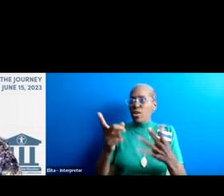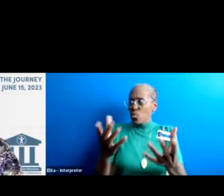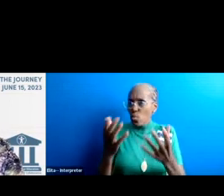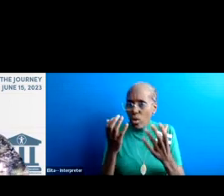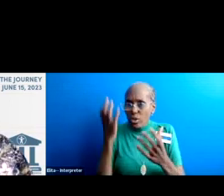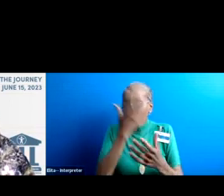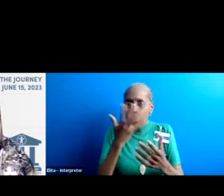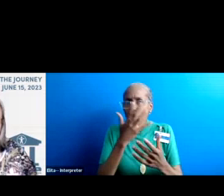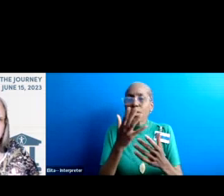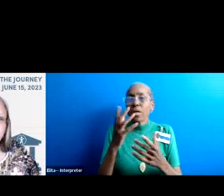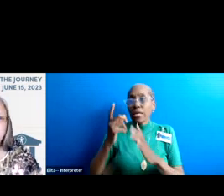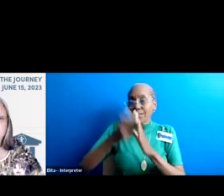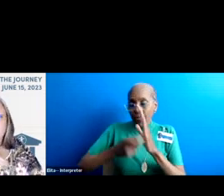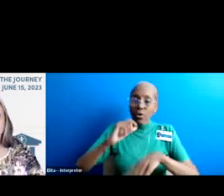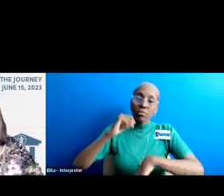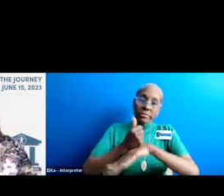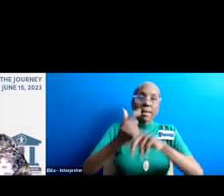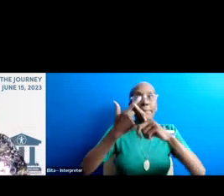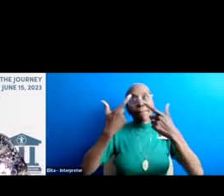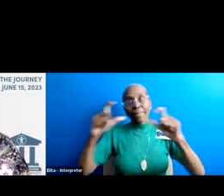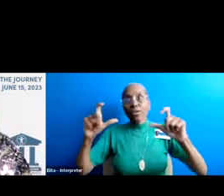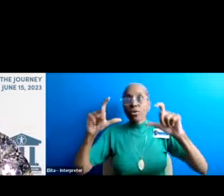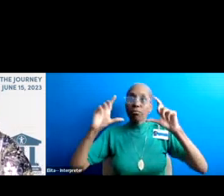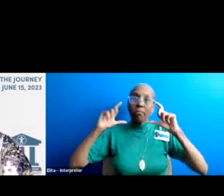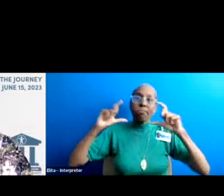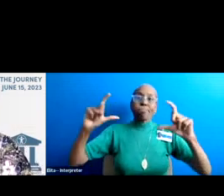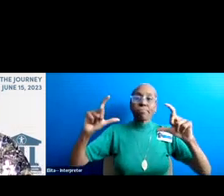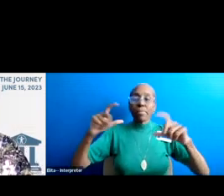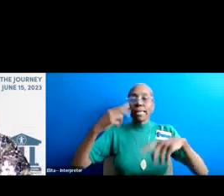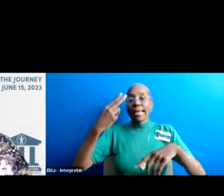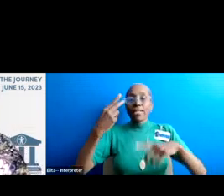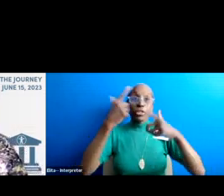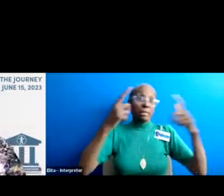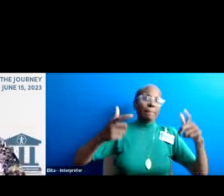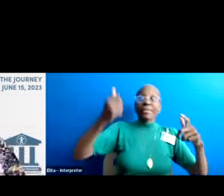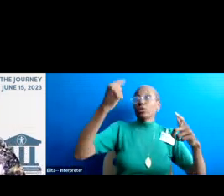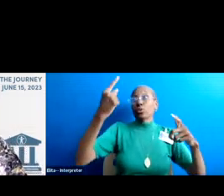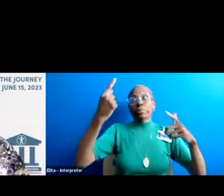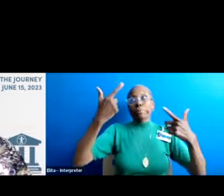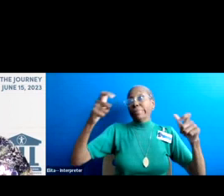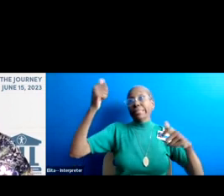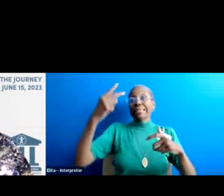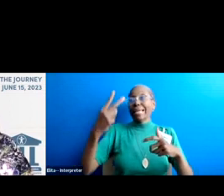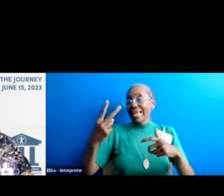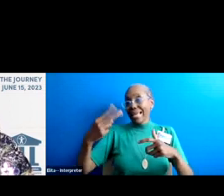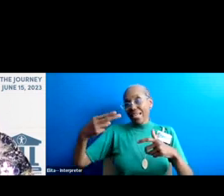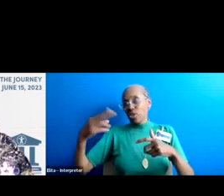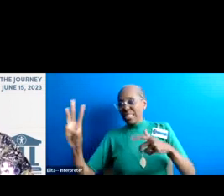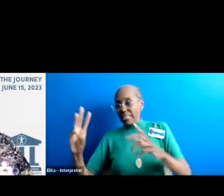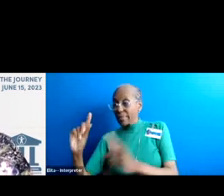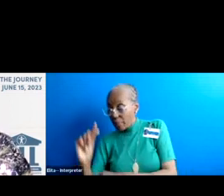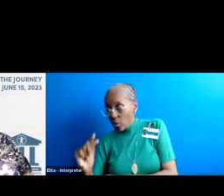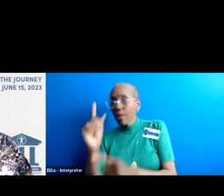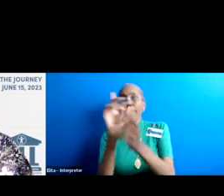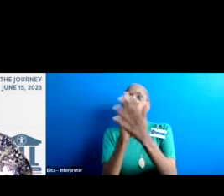look. By default, they are bigger and bolder than the other text. H1 is the biggest, H6 is the smallest, but you